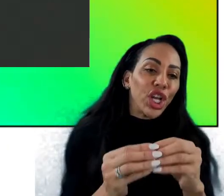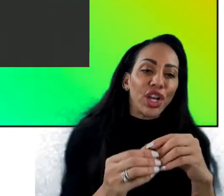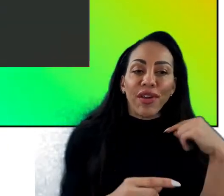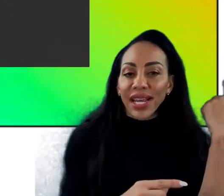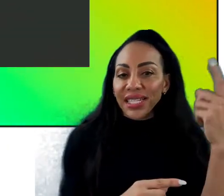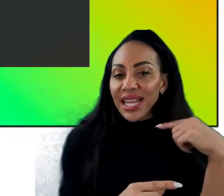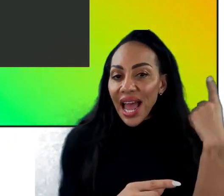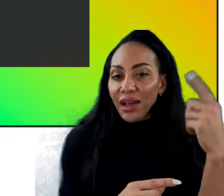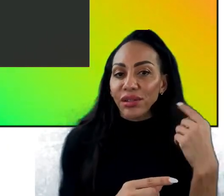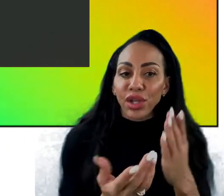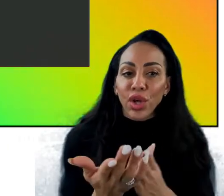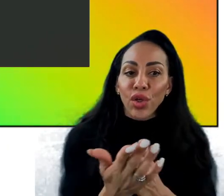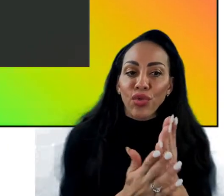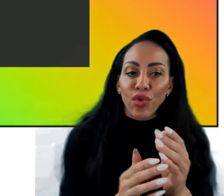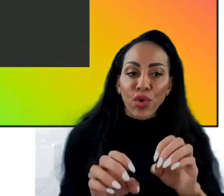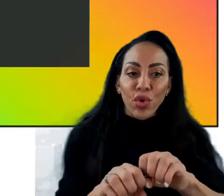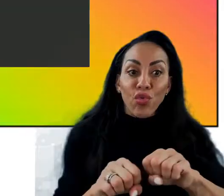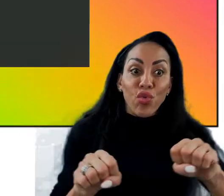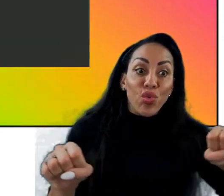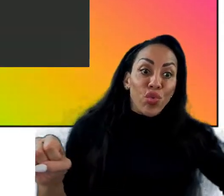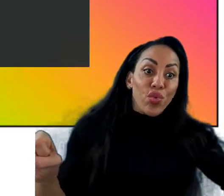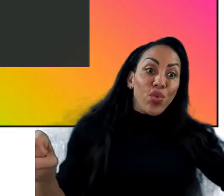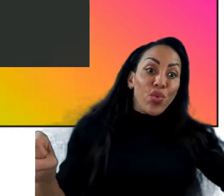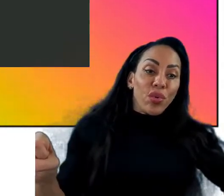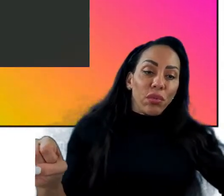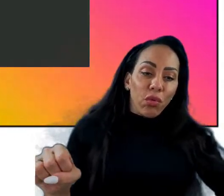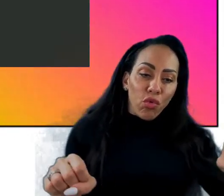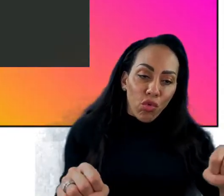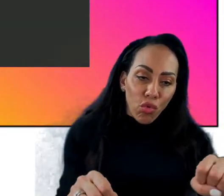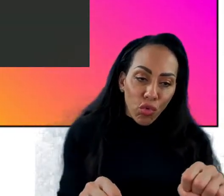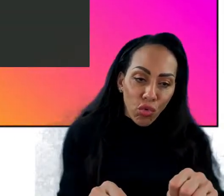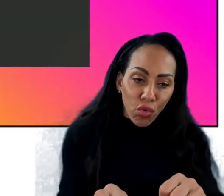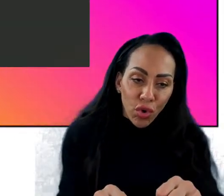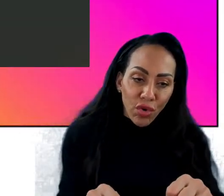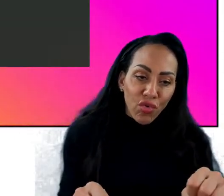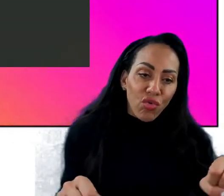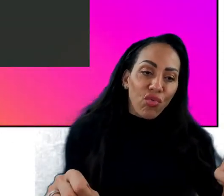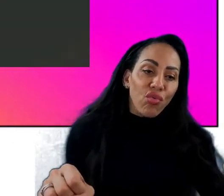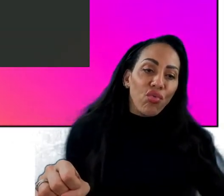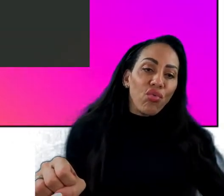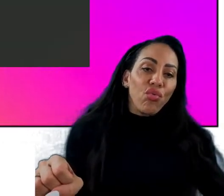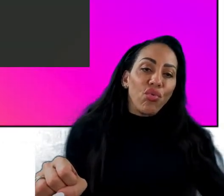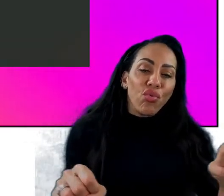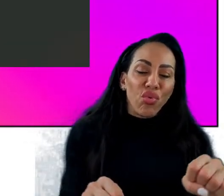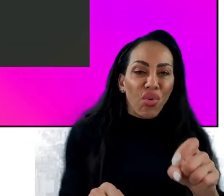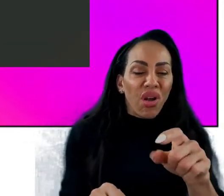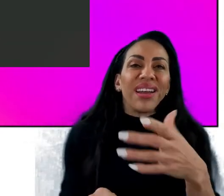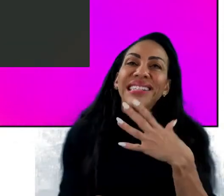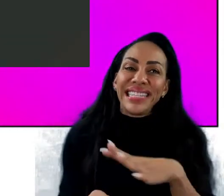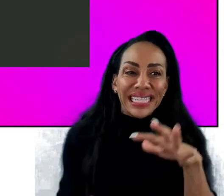spring. This one turned out to take a lot of programming, and we didn't get it that far.